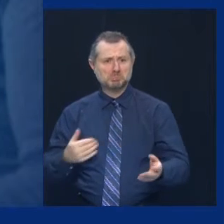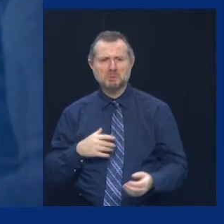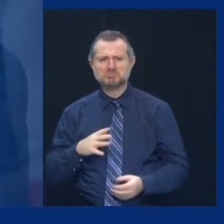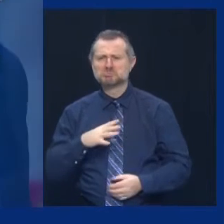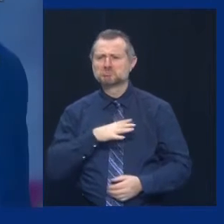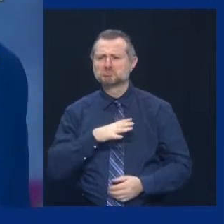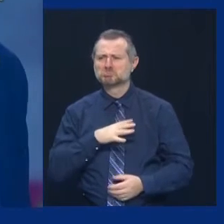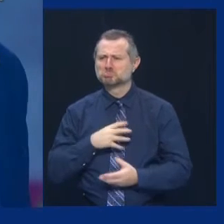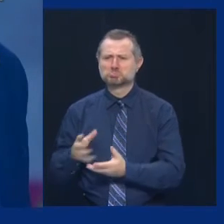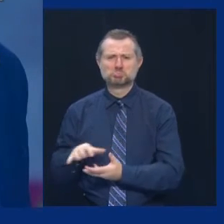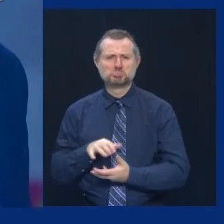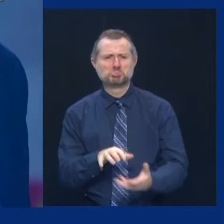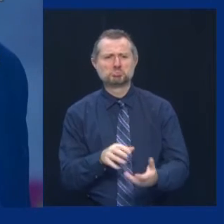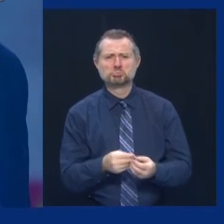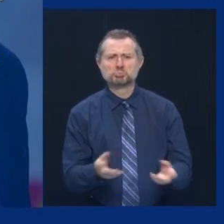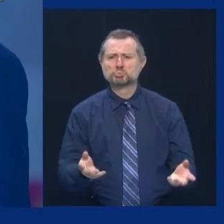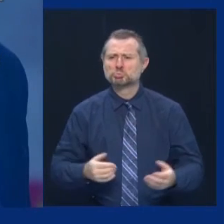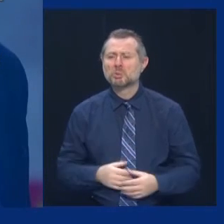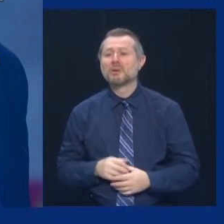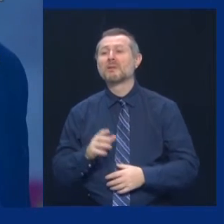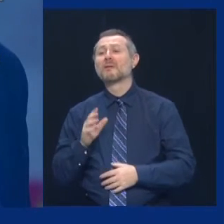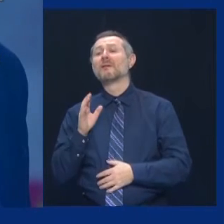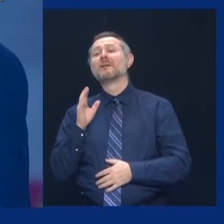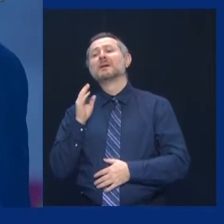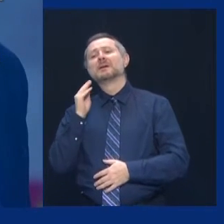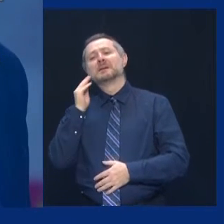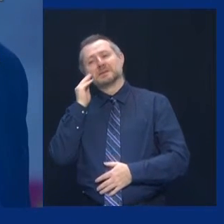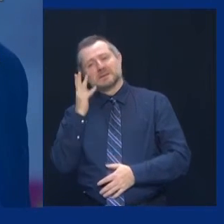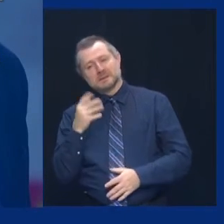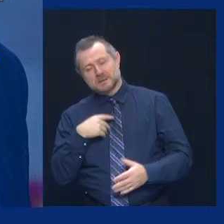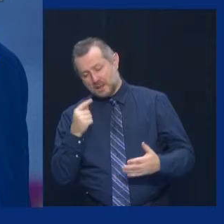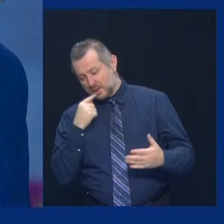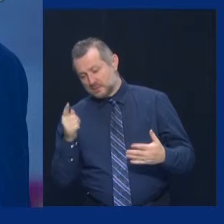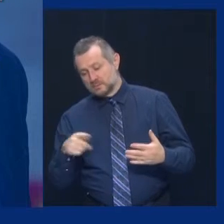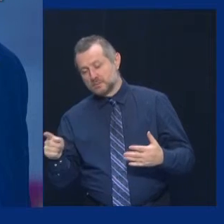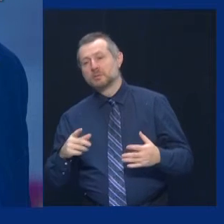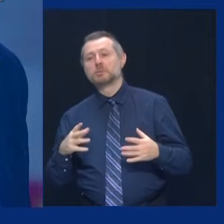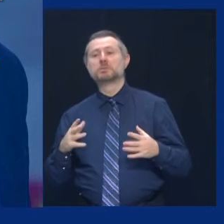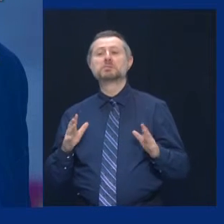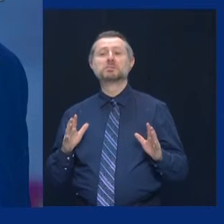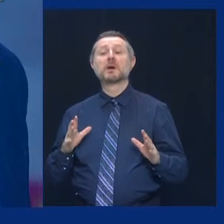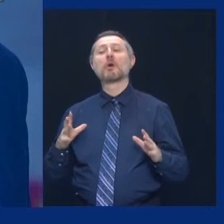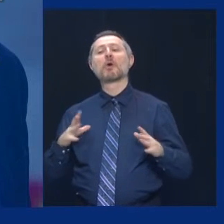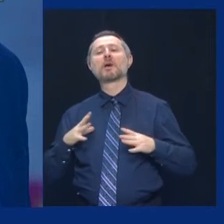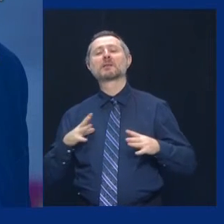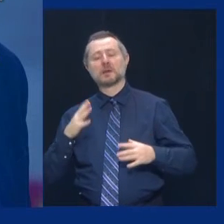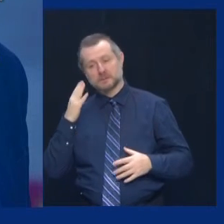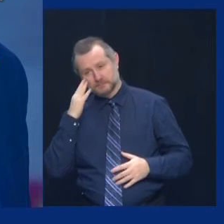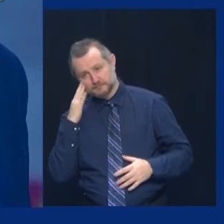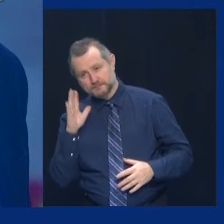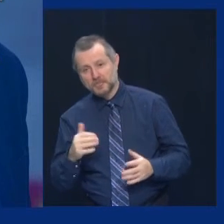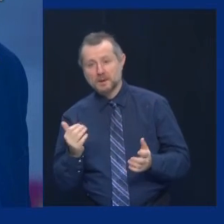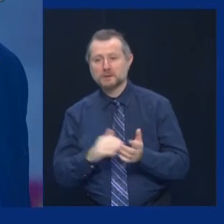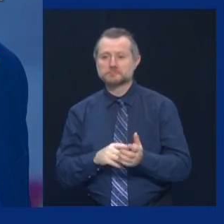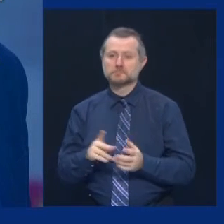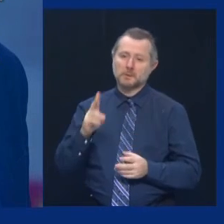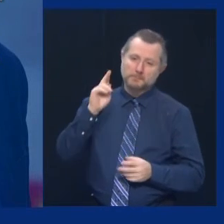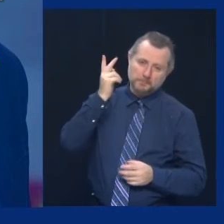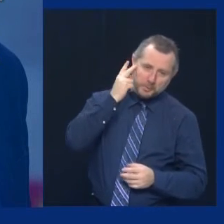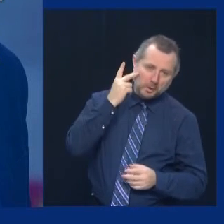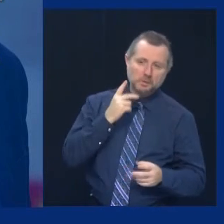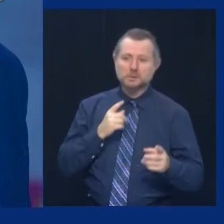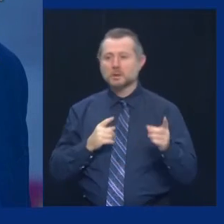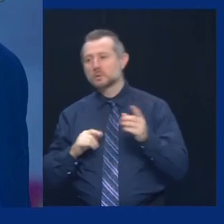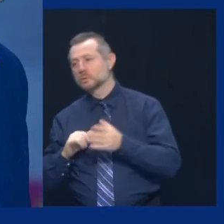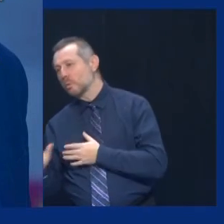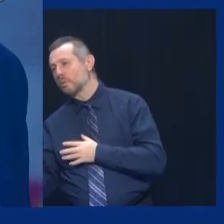But we have to get through the holiday season. I also want to say again to people where everything is so political in this state, everything is so political